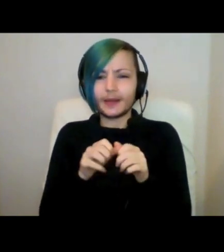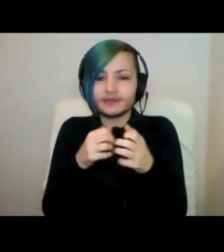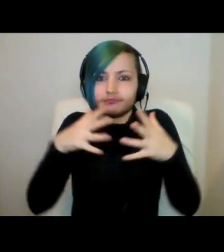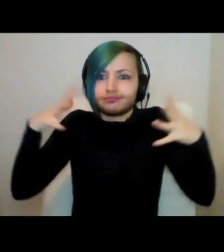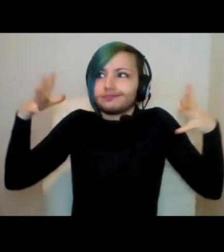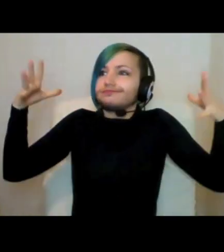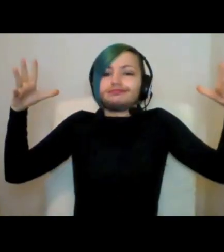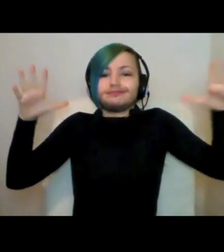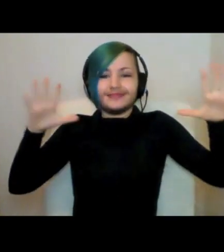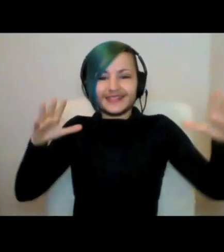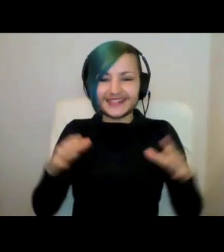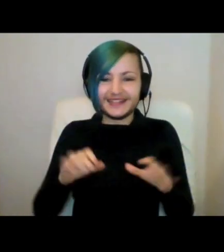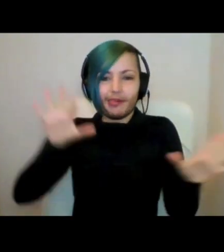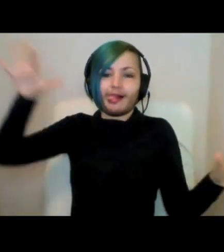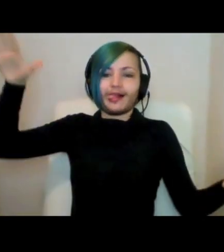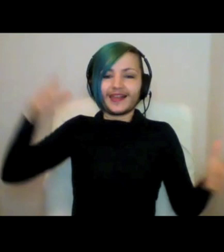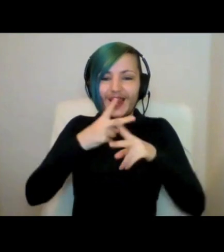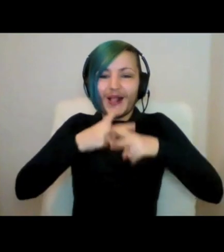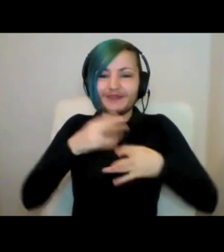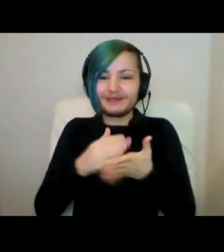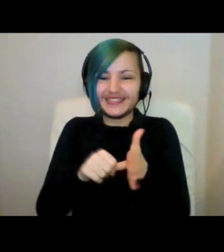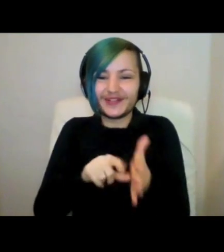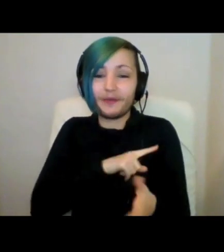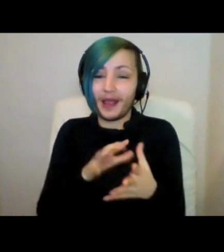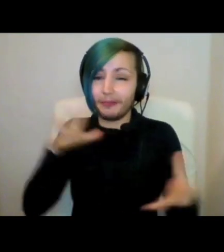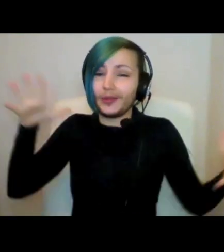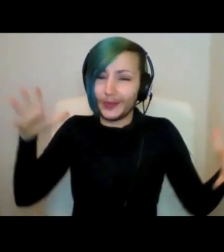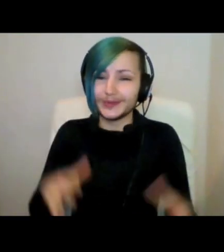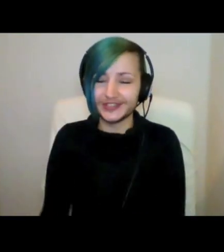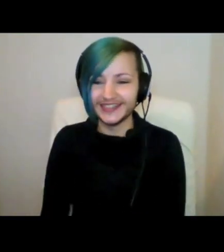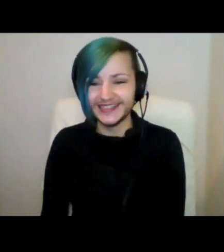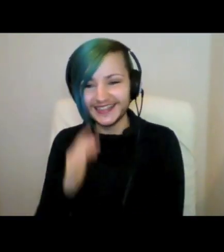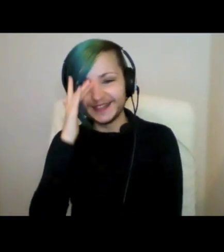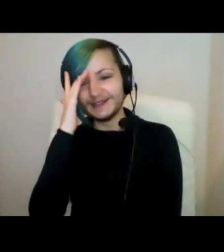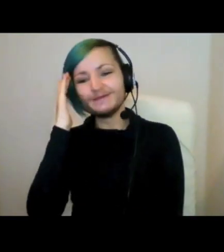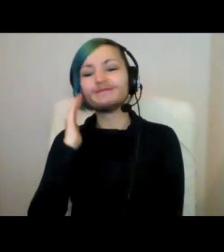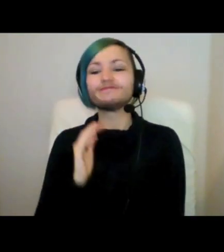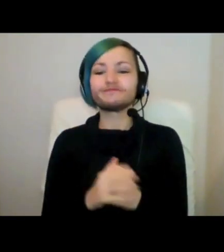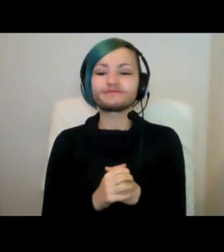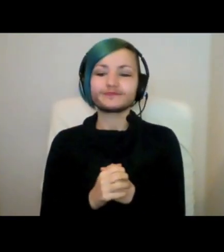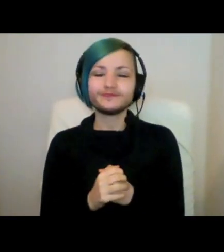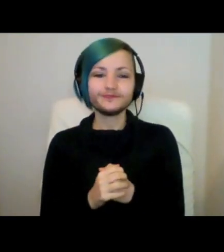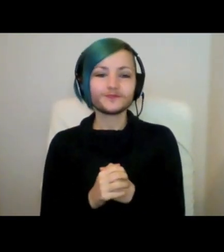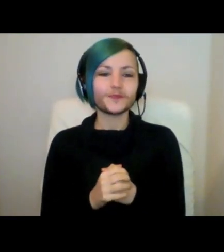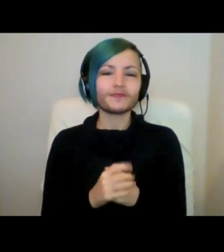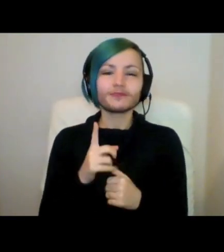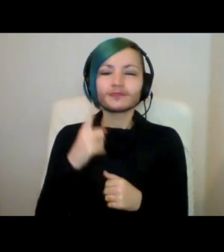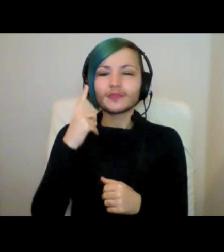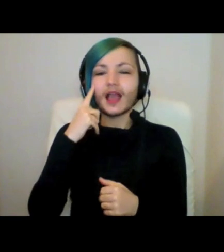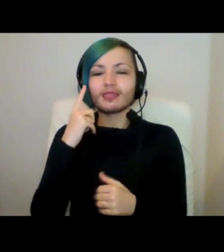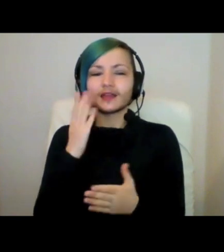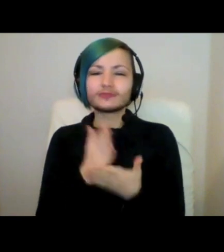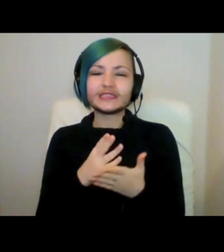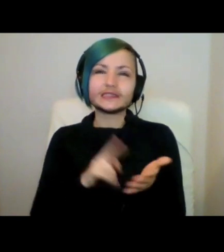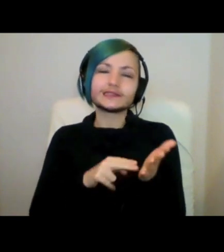hard to look after because it's so big and unruly. But I think what's most important about